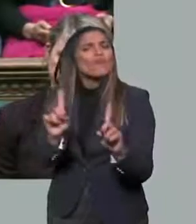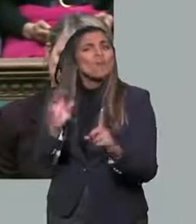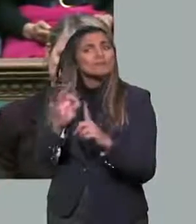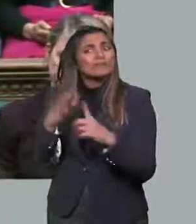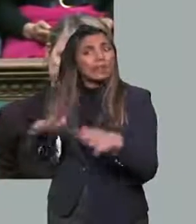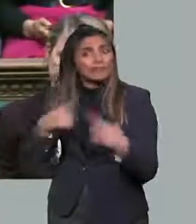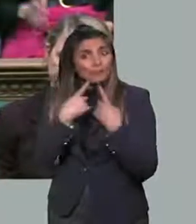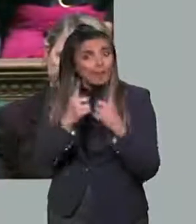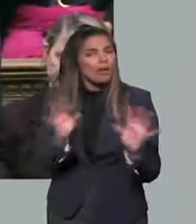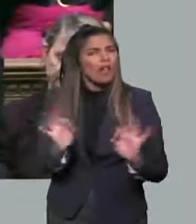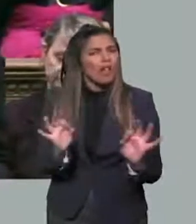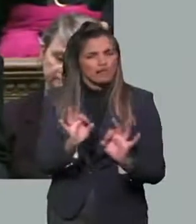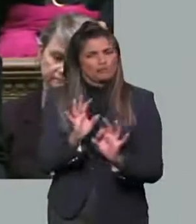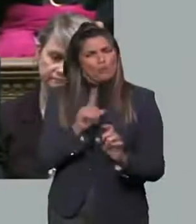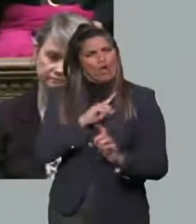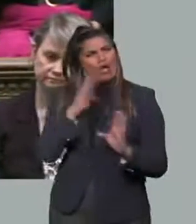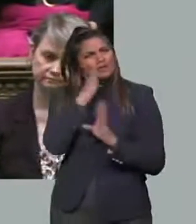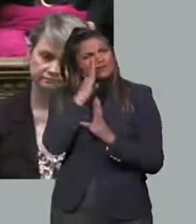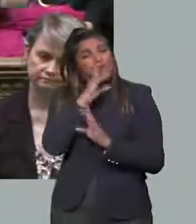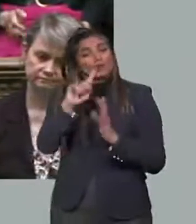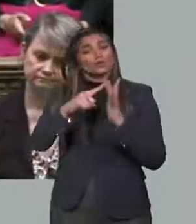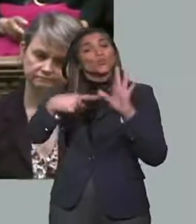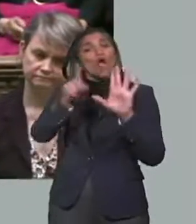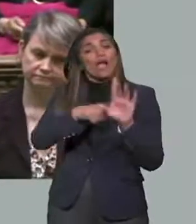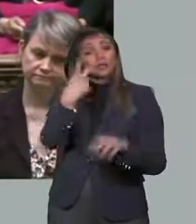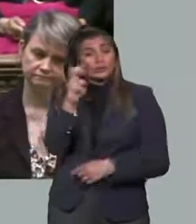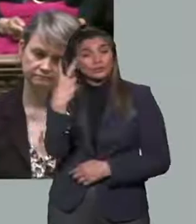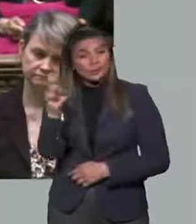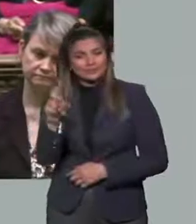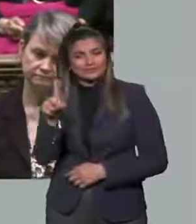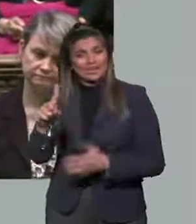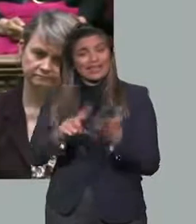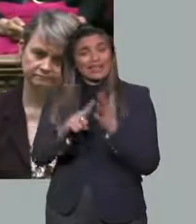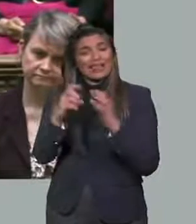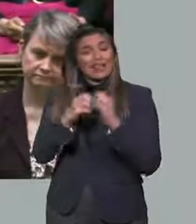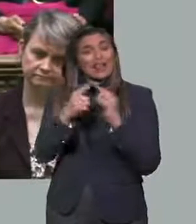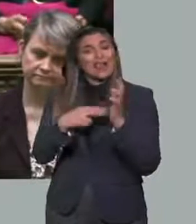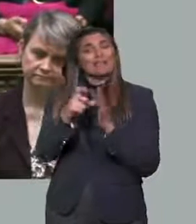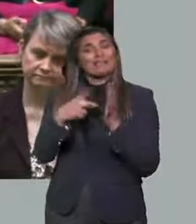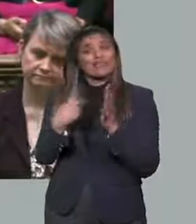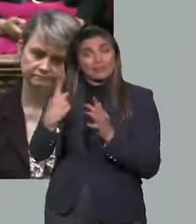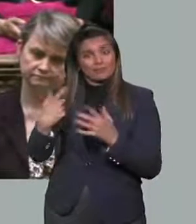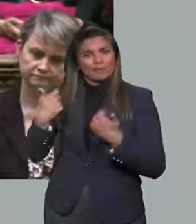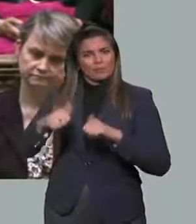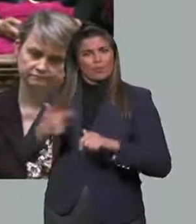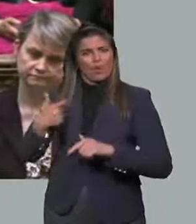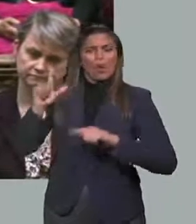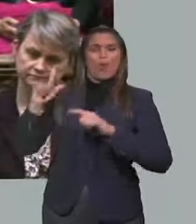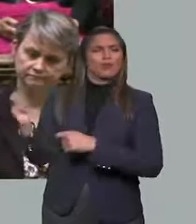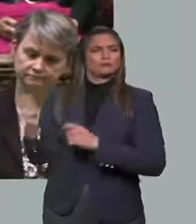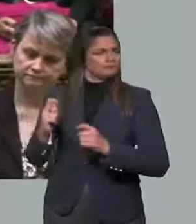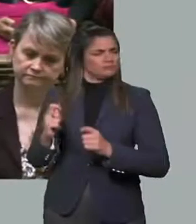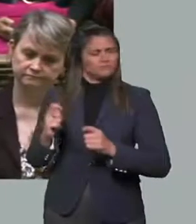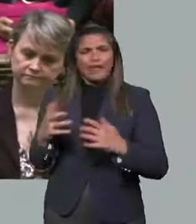In July 2020, Lebedev's appointment as peer was announced. So can he tell the